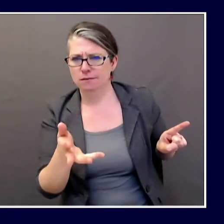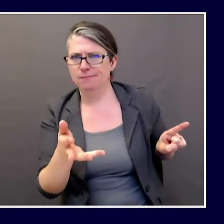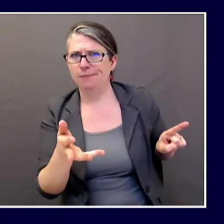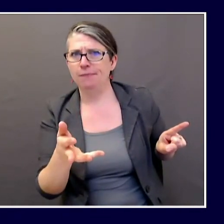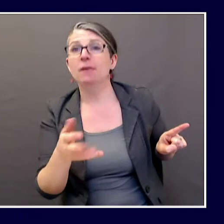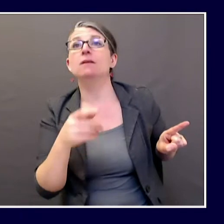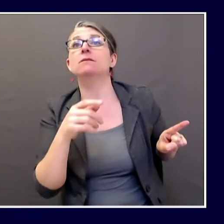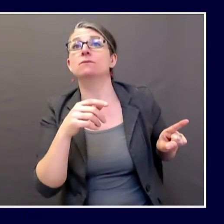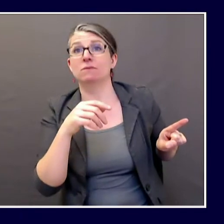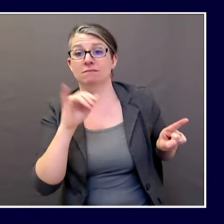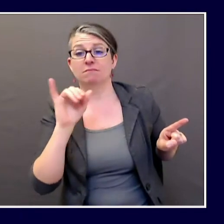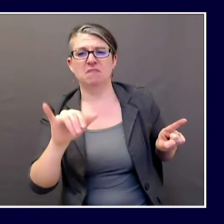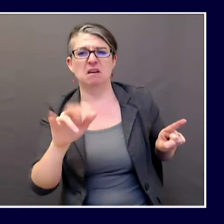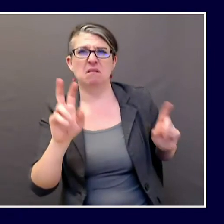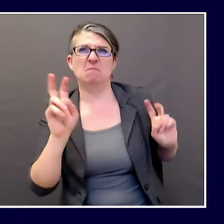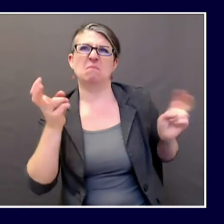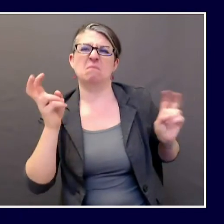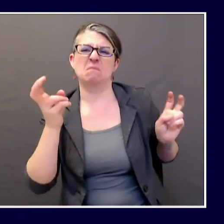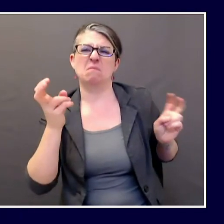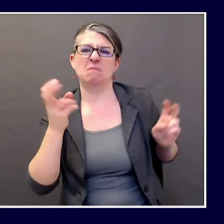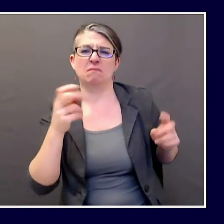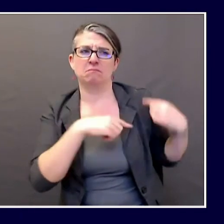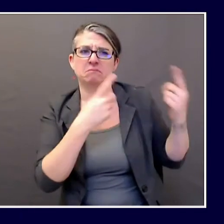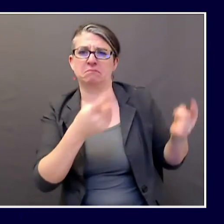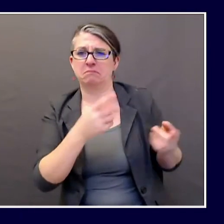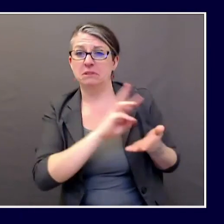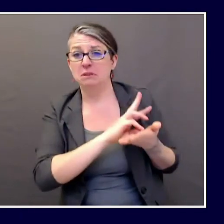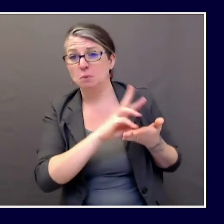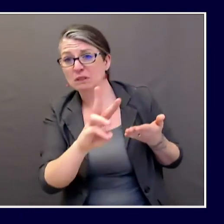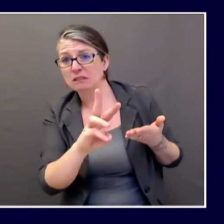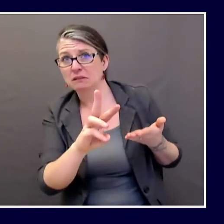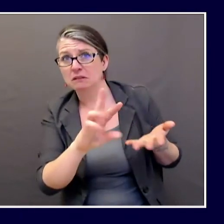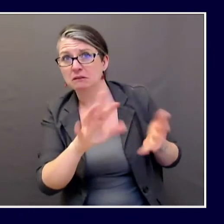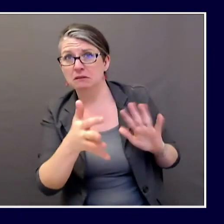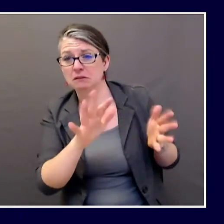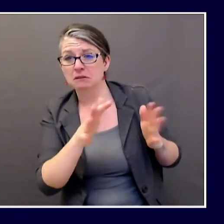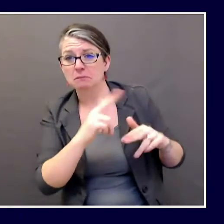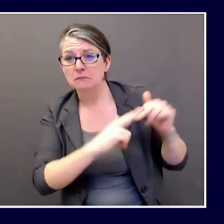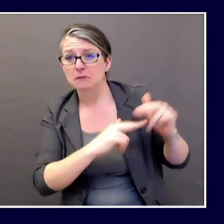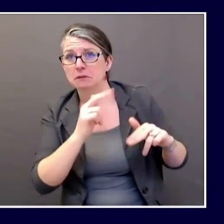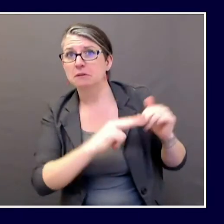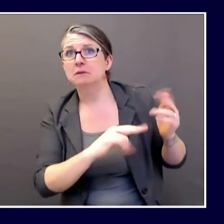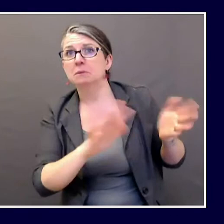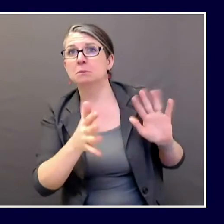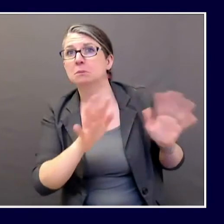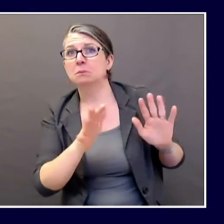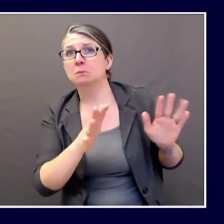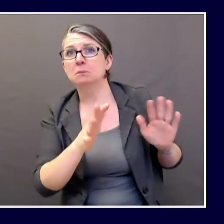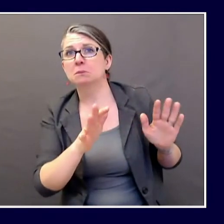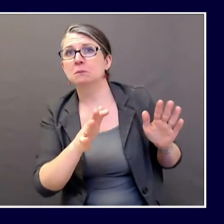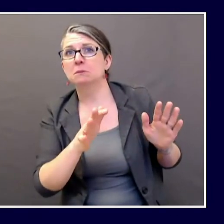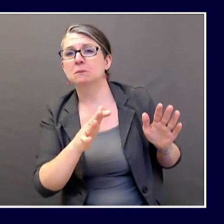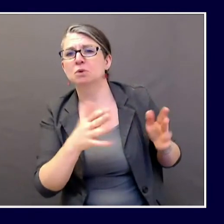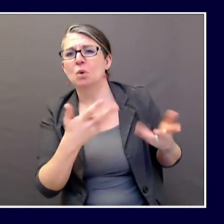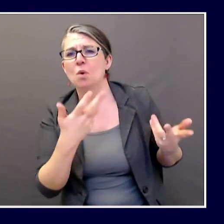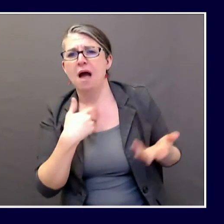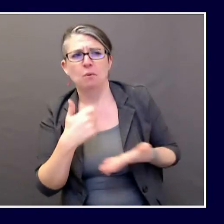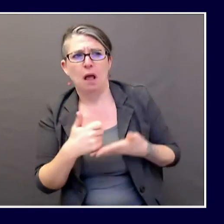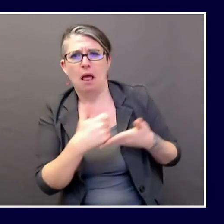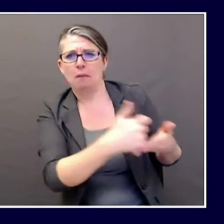to be when eligibility greatly increases? Sure. And Brian, just as a